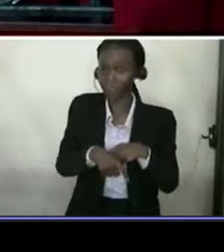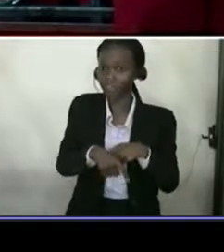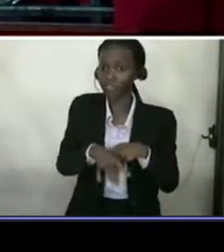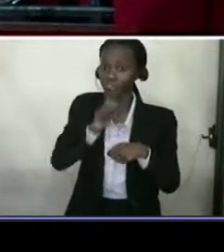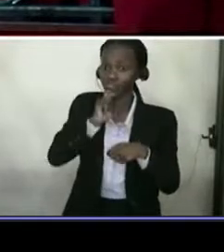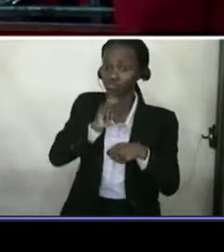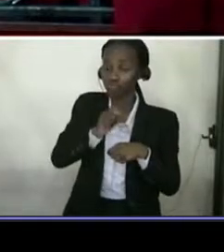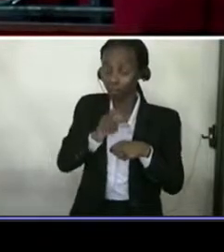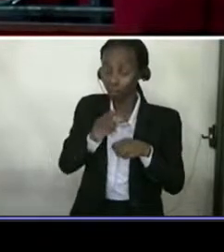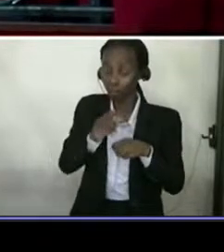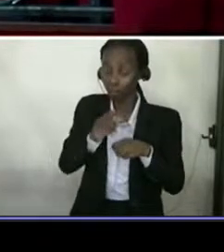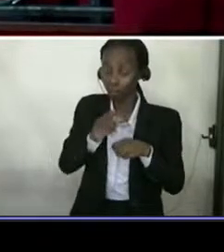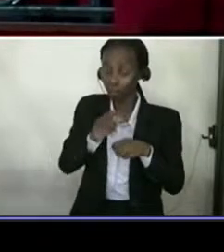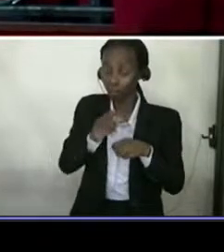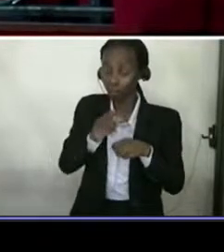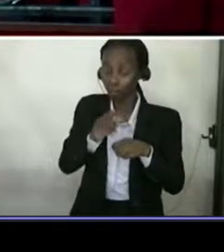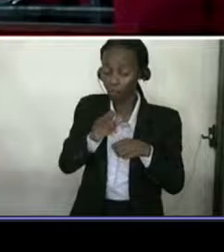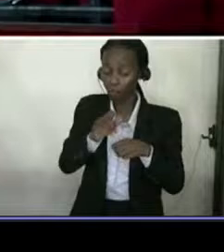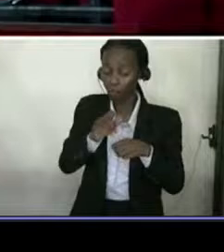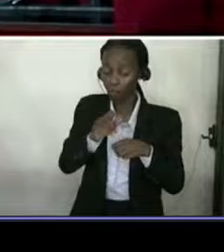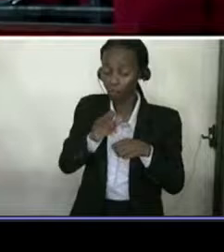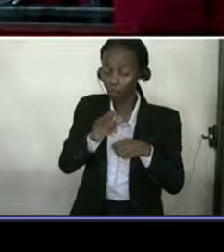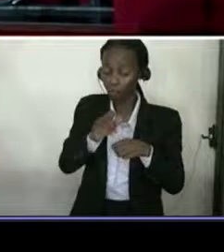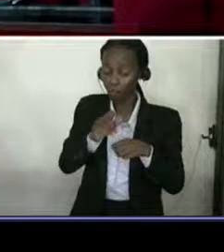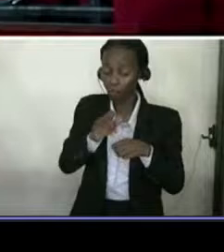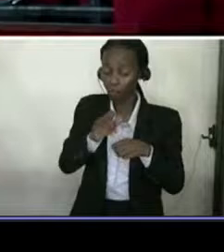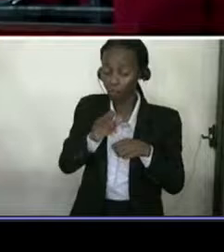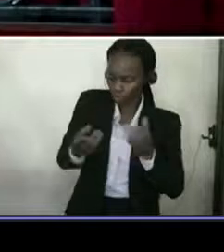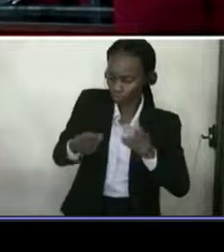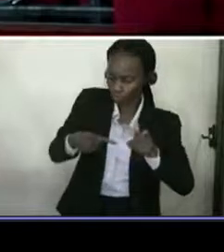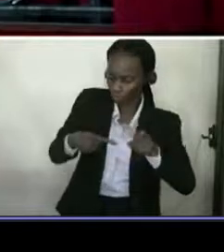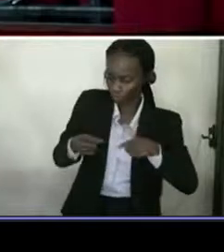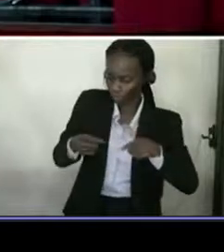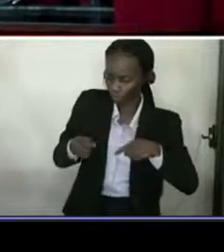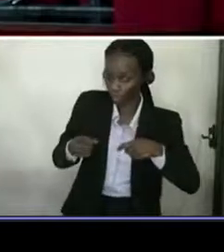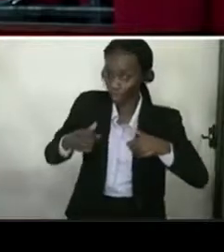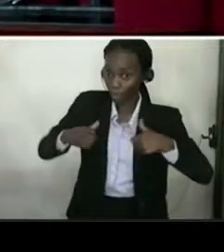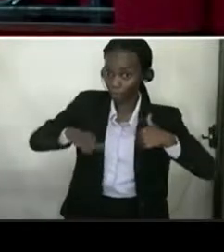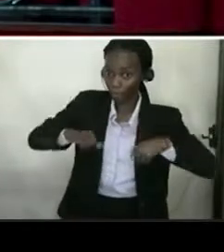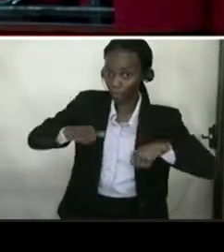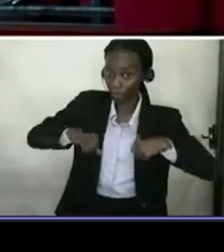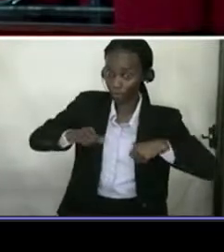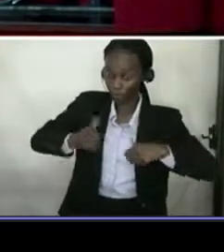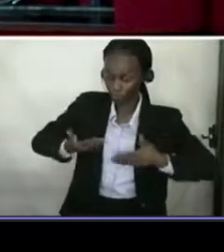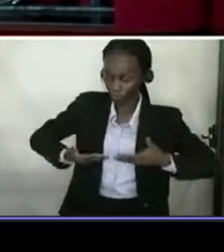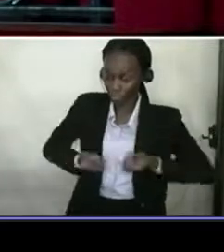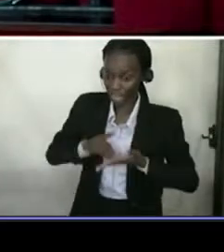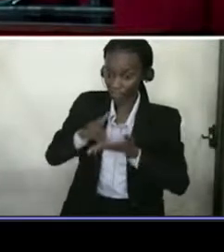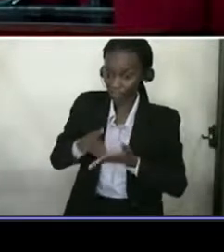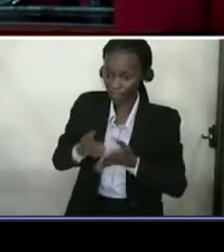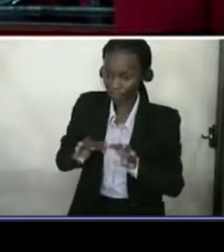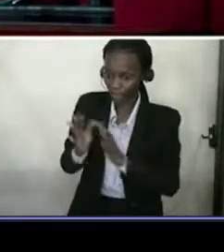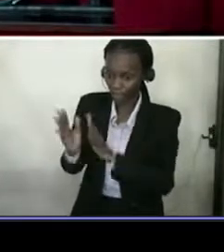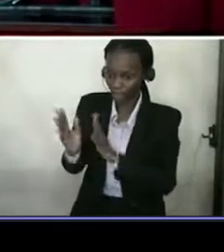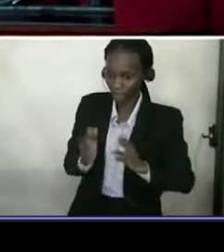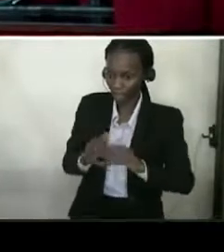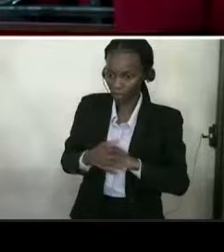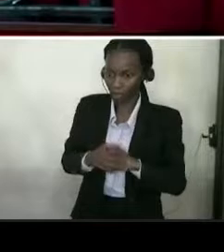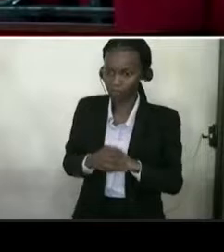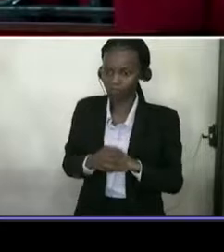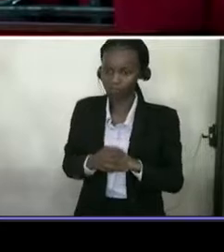full accountability of all the resources and performances of service delivery. Honourable members, it